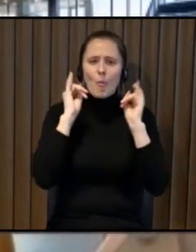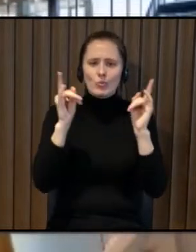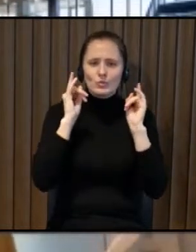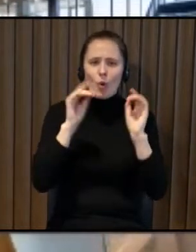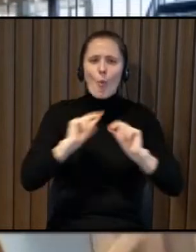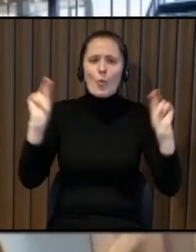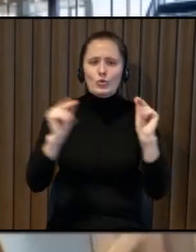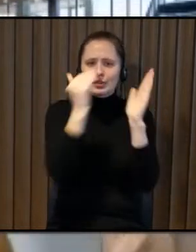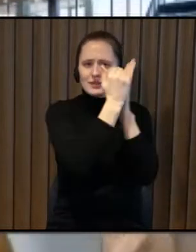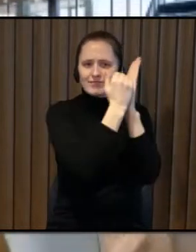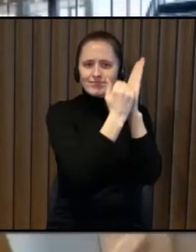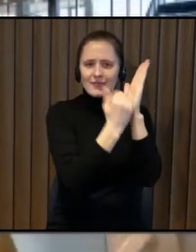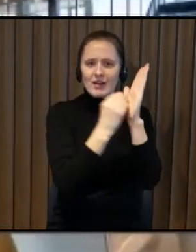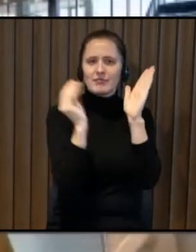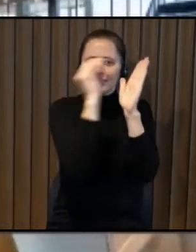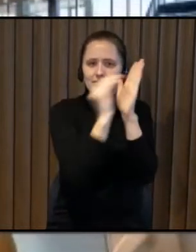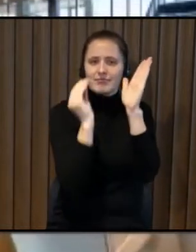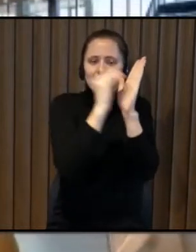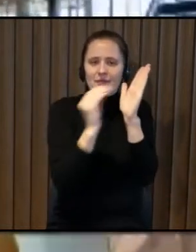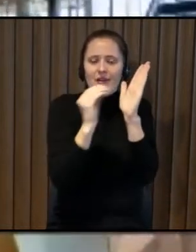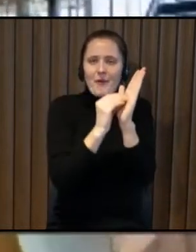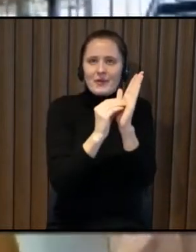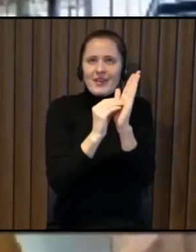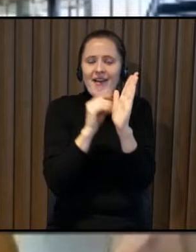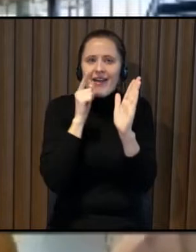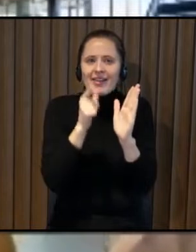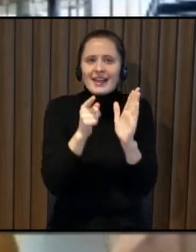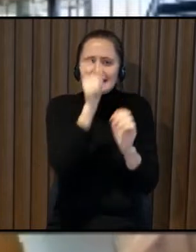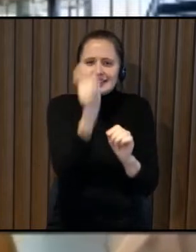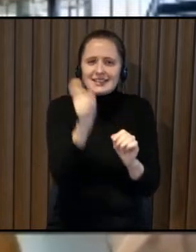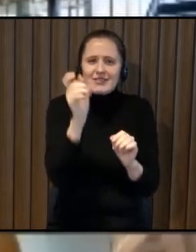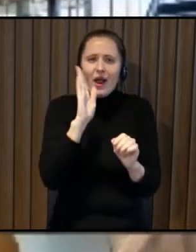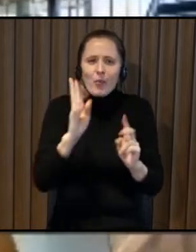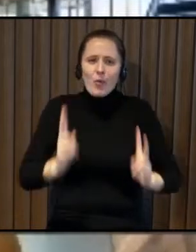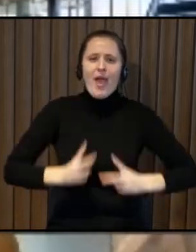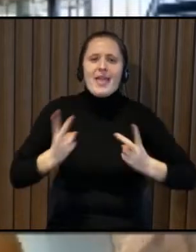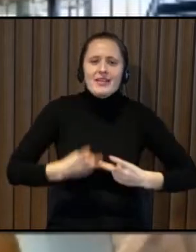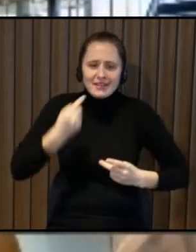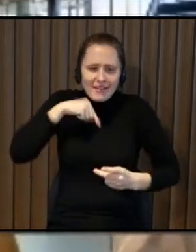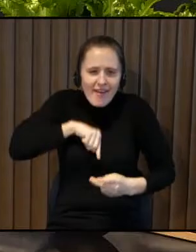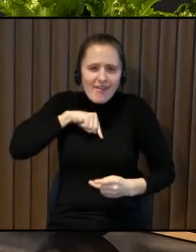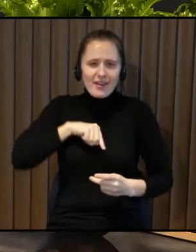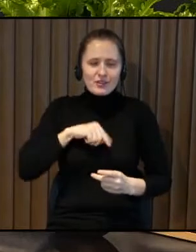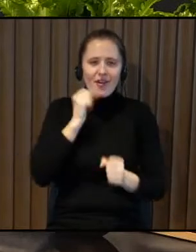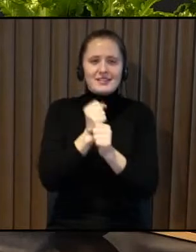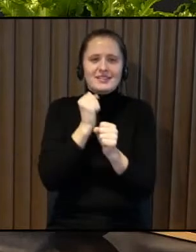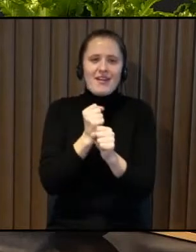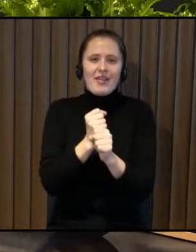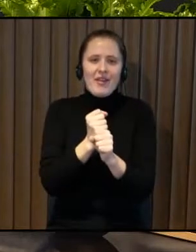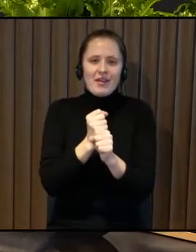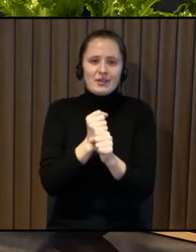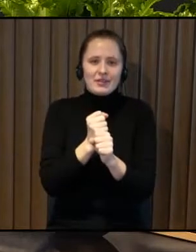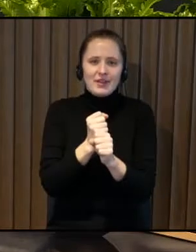music. That's why they made their own playlist, and they made in the following way to have additional